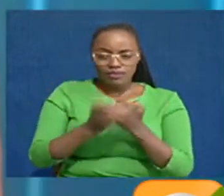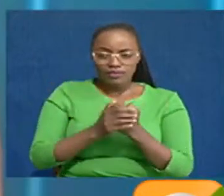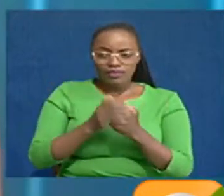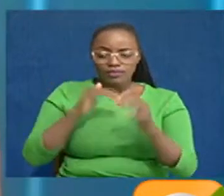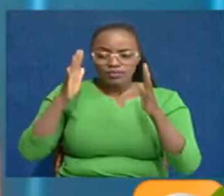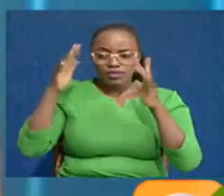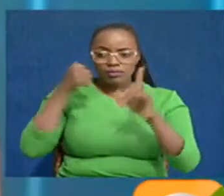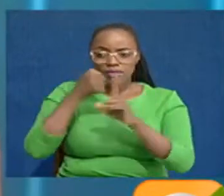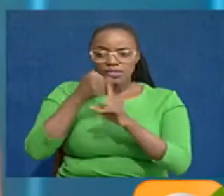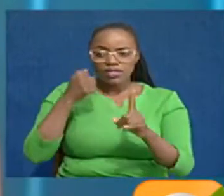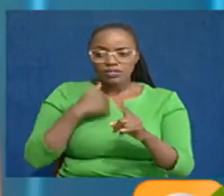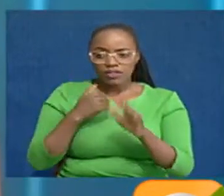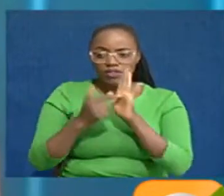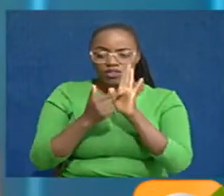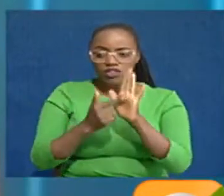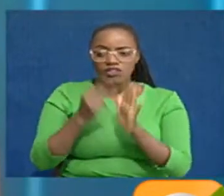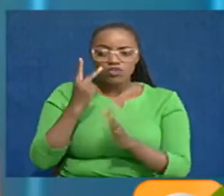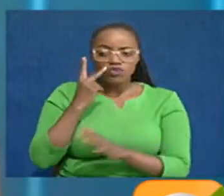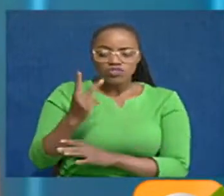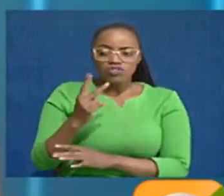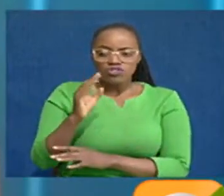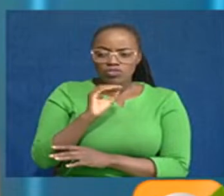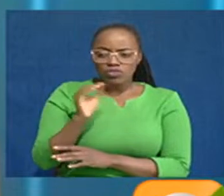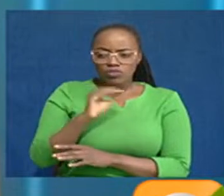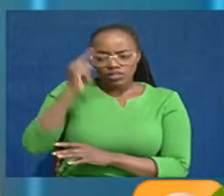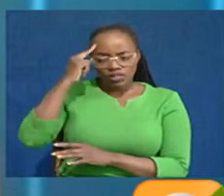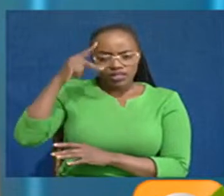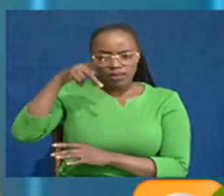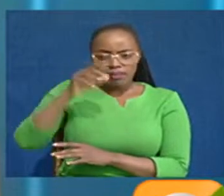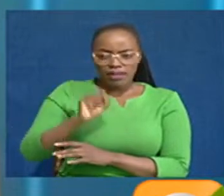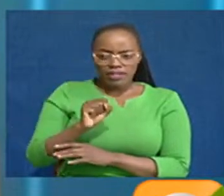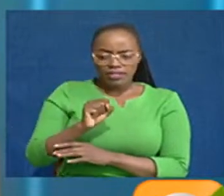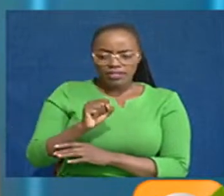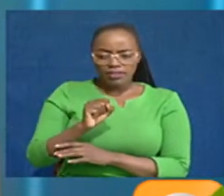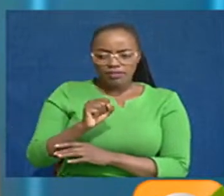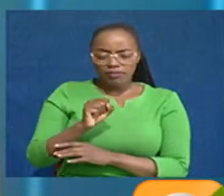huge impact. For example, I did see that I think the PS for